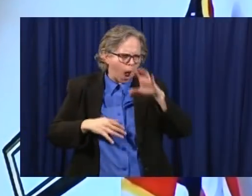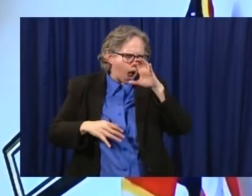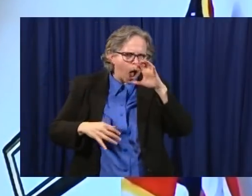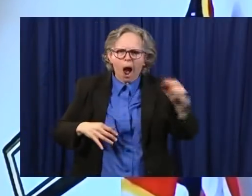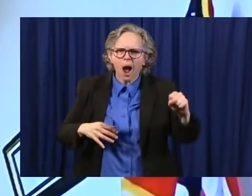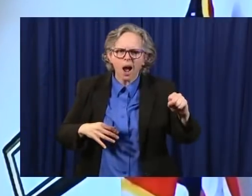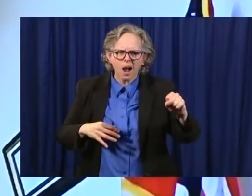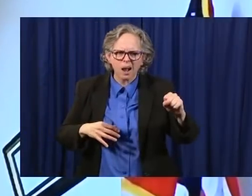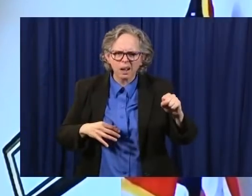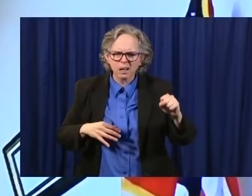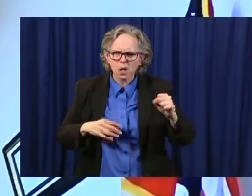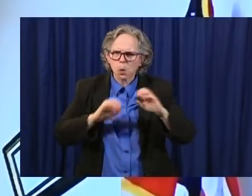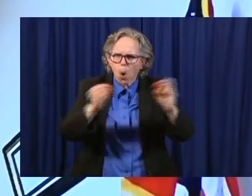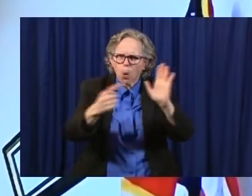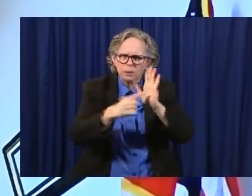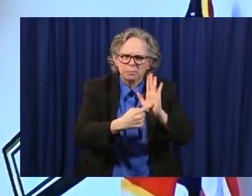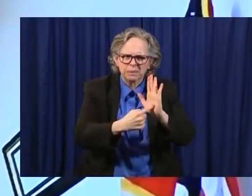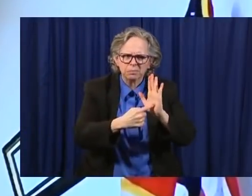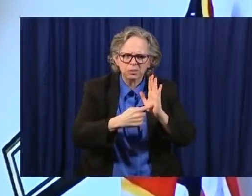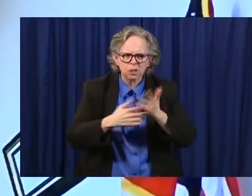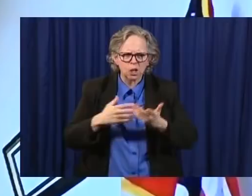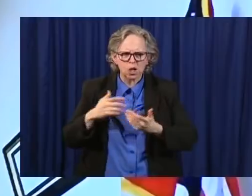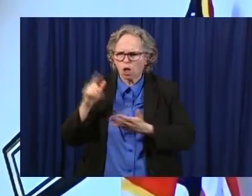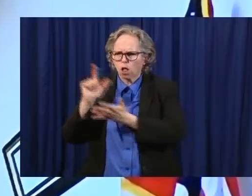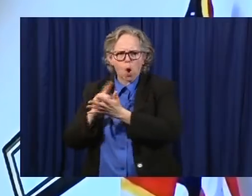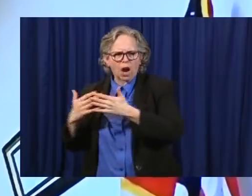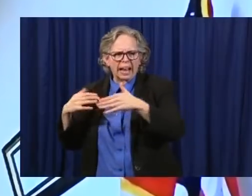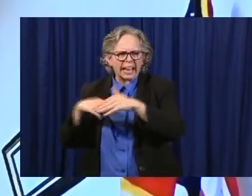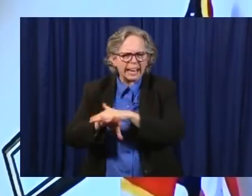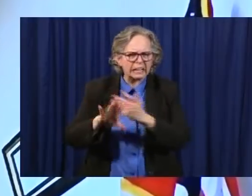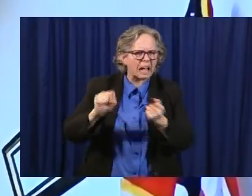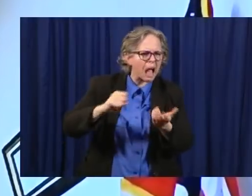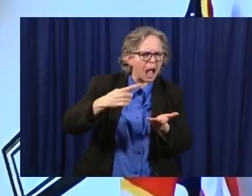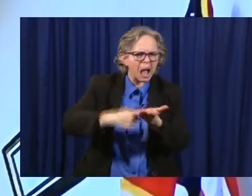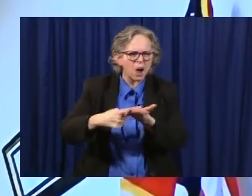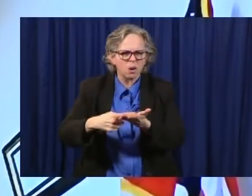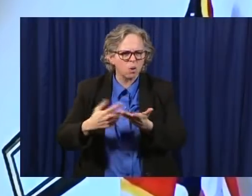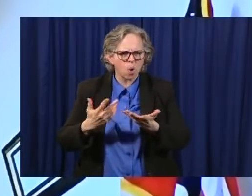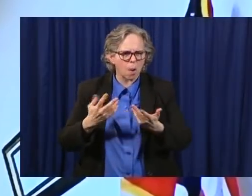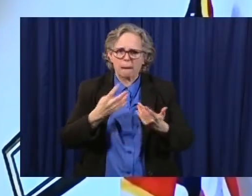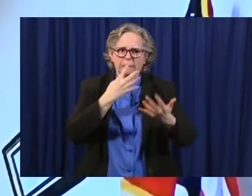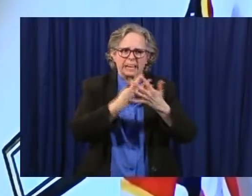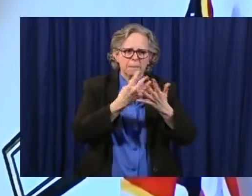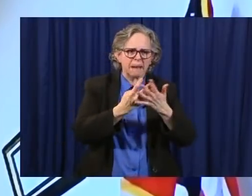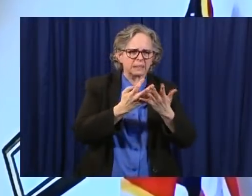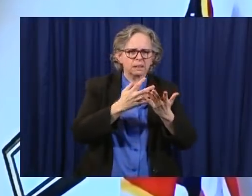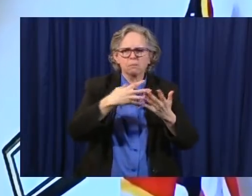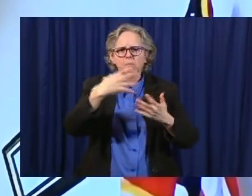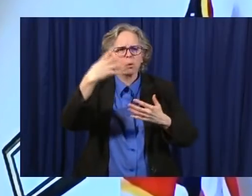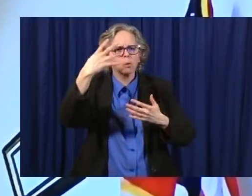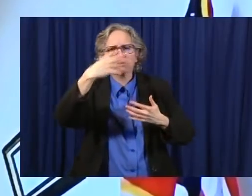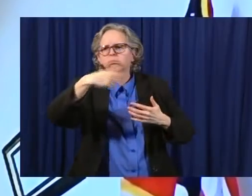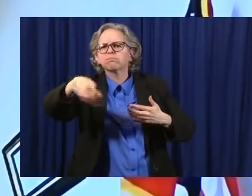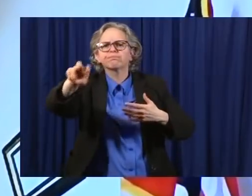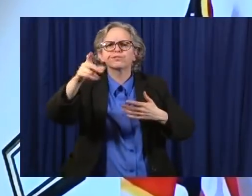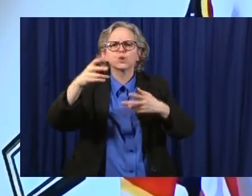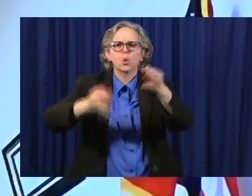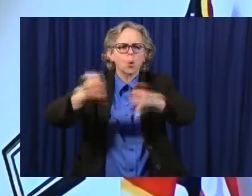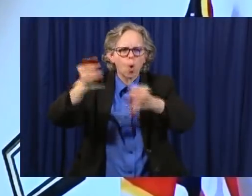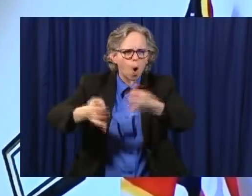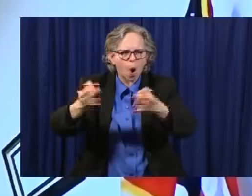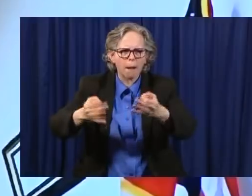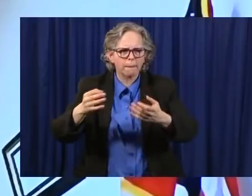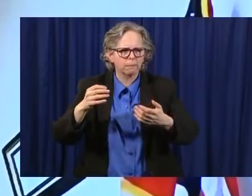let a lawyer in or send an inmate to the court, they could run into somebody who had absolutely no symptoms at